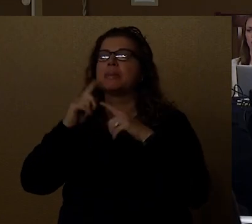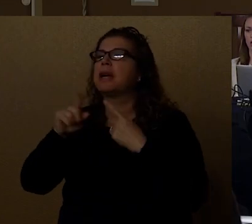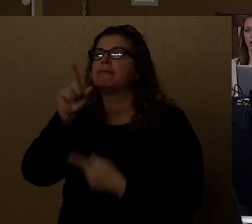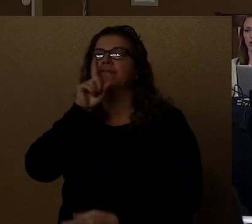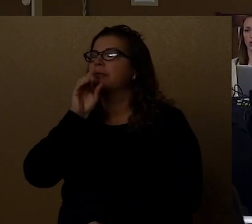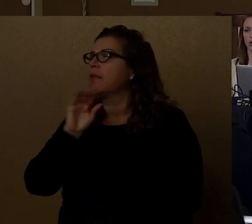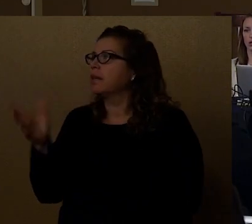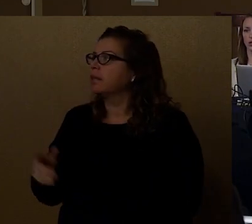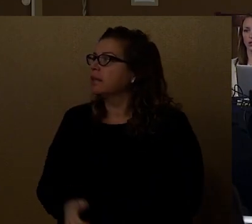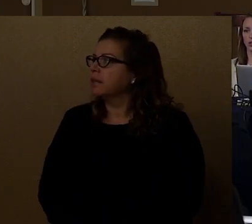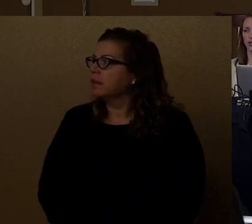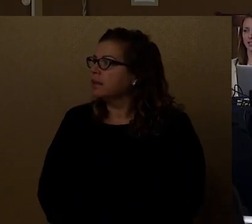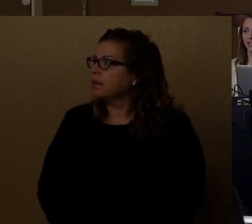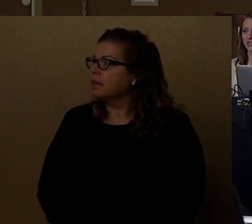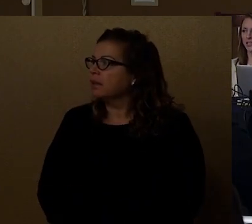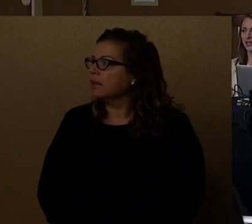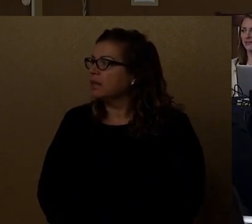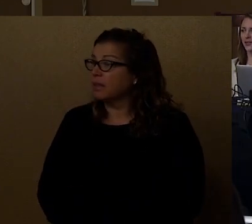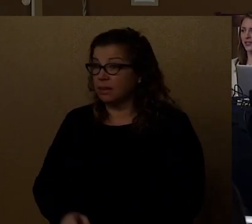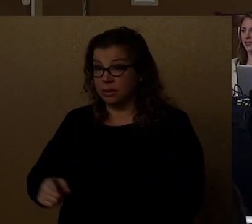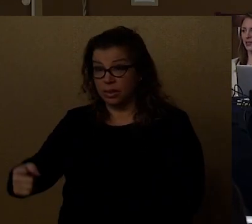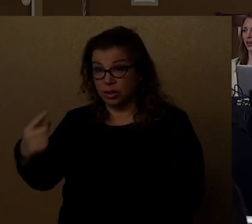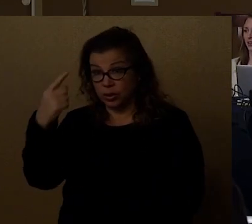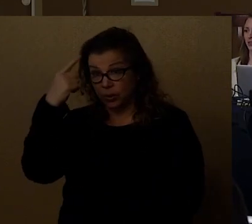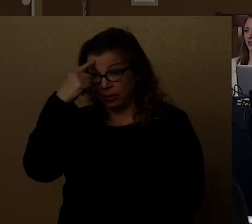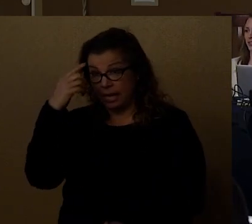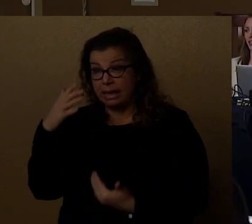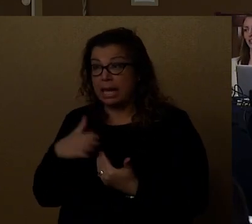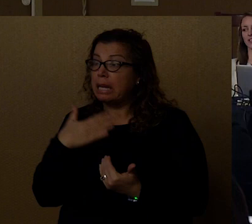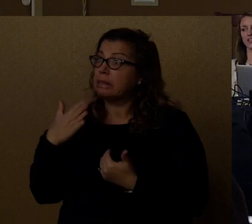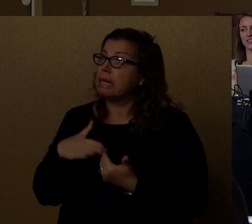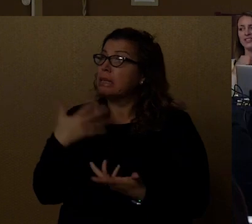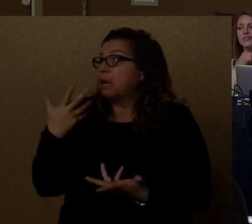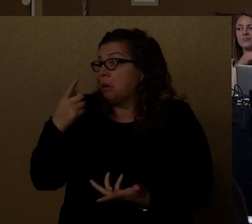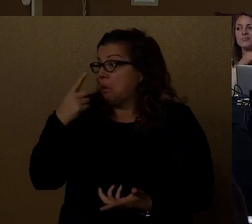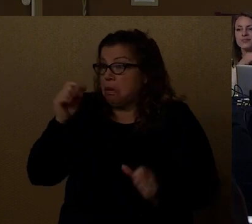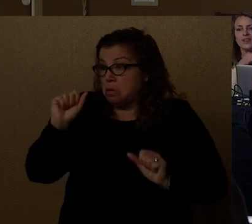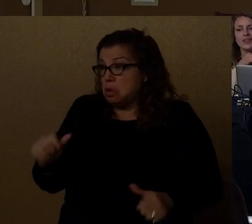All right. You think that's easy to function or hard to function?